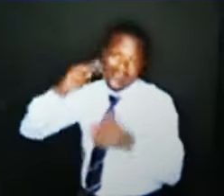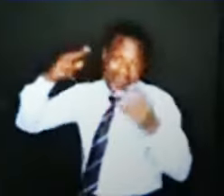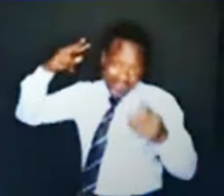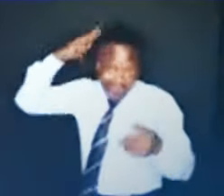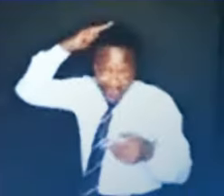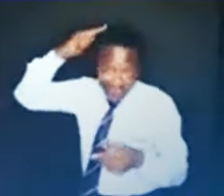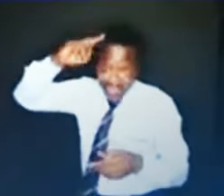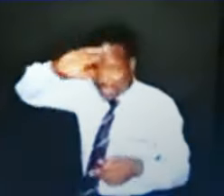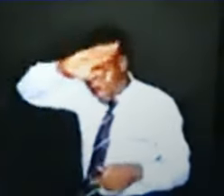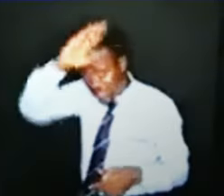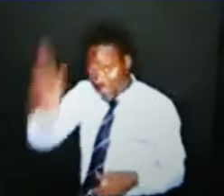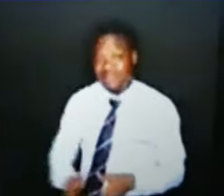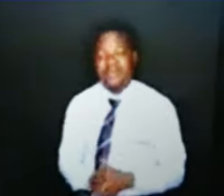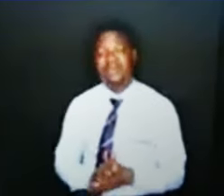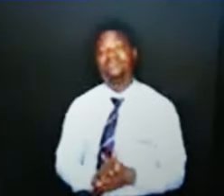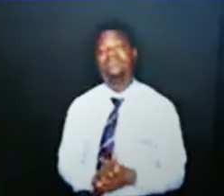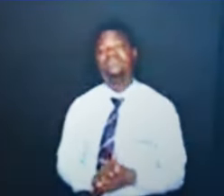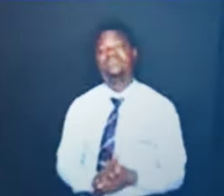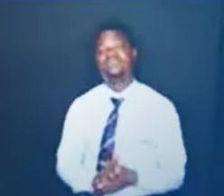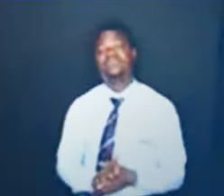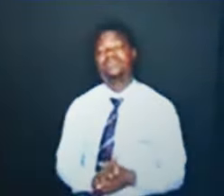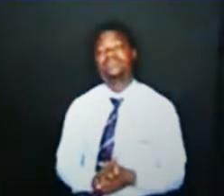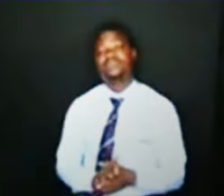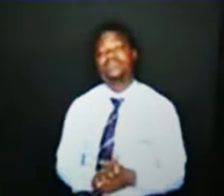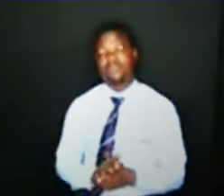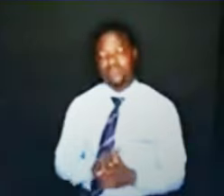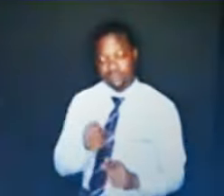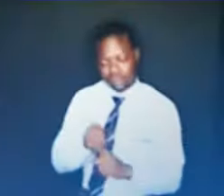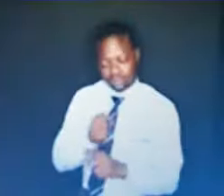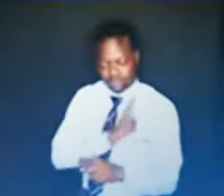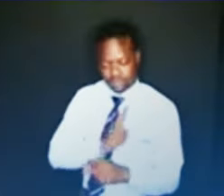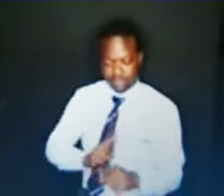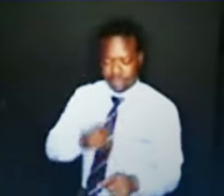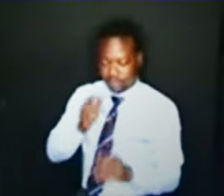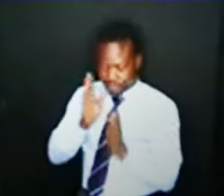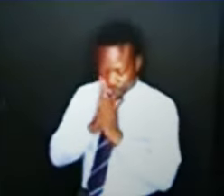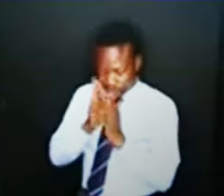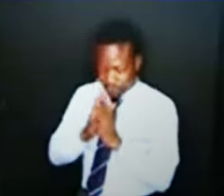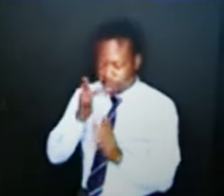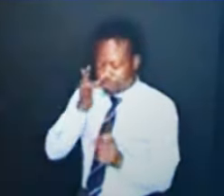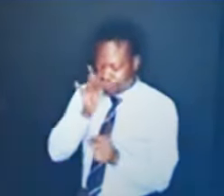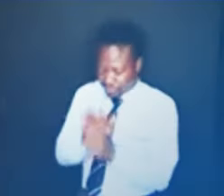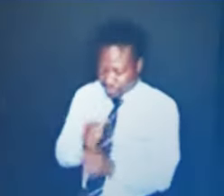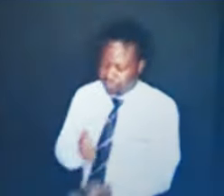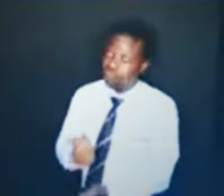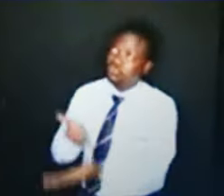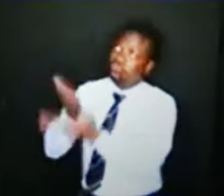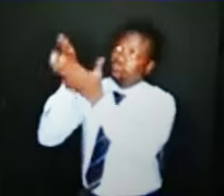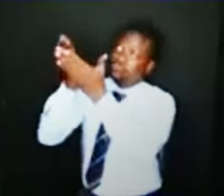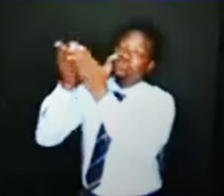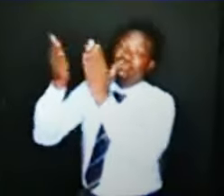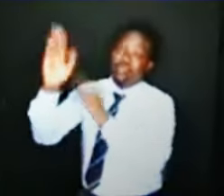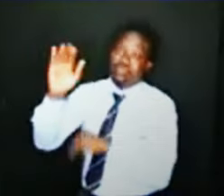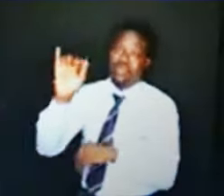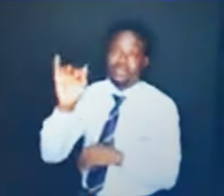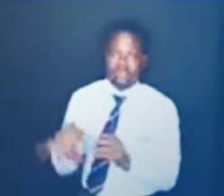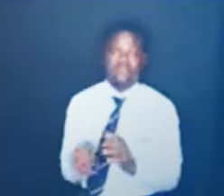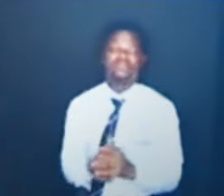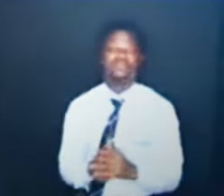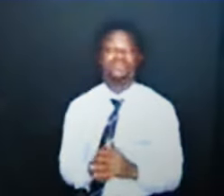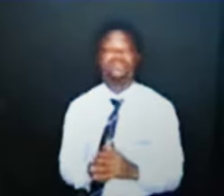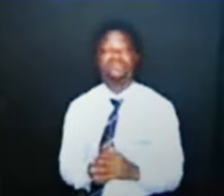was saying, se wo hwe wafuna mani hunu na wo kai me na owire emfiri wafuna na wo ma